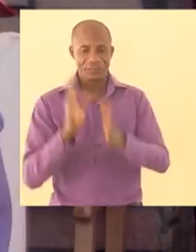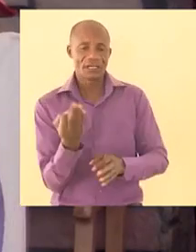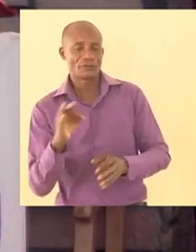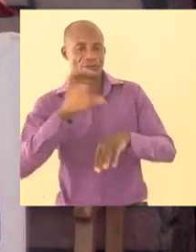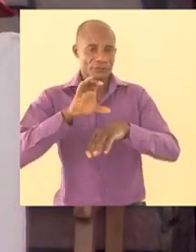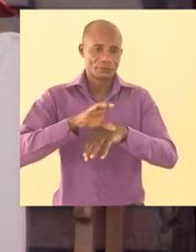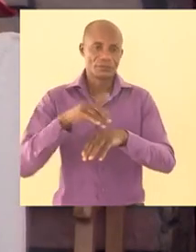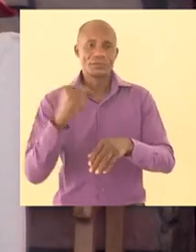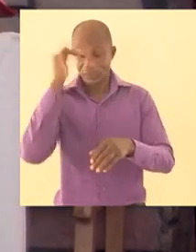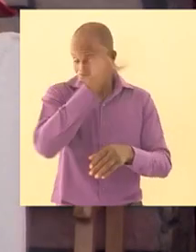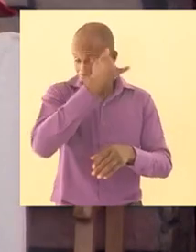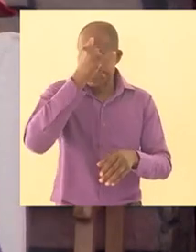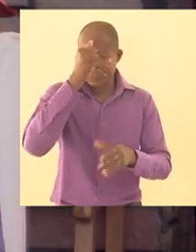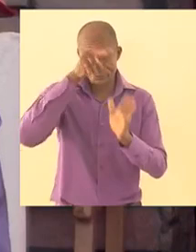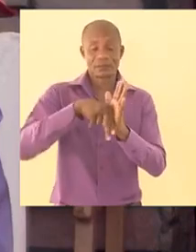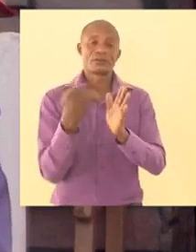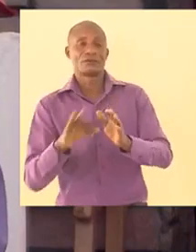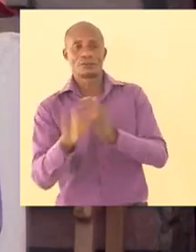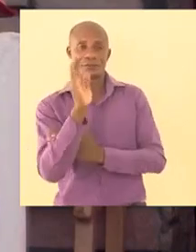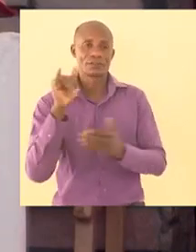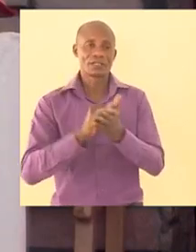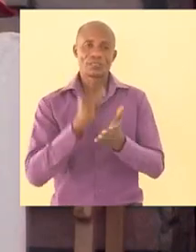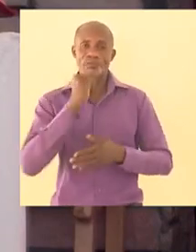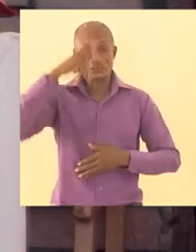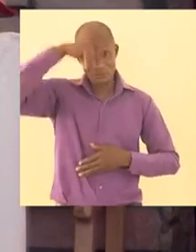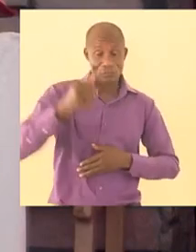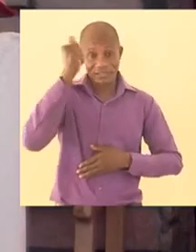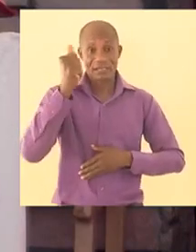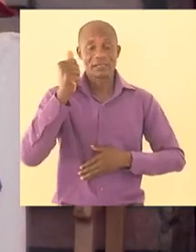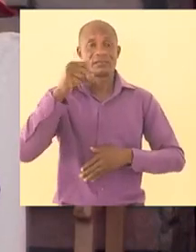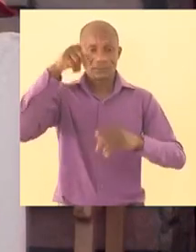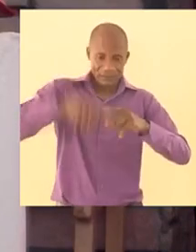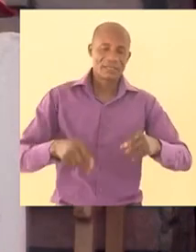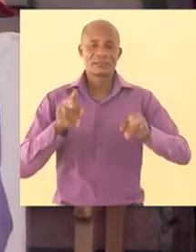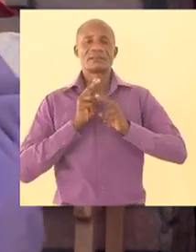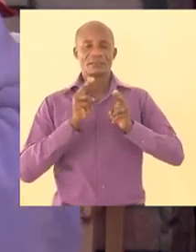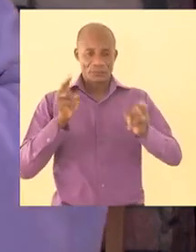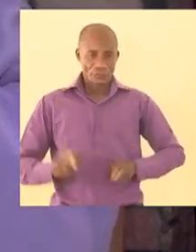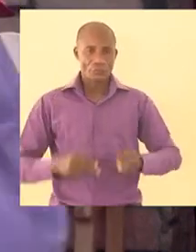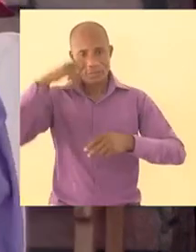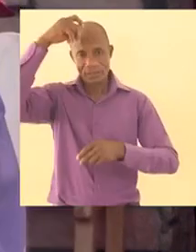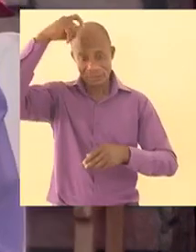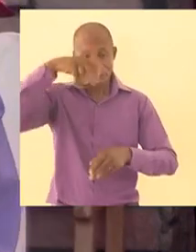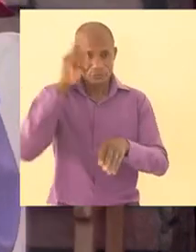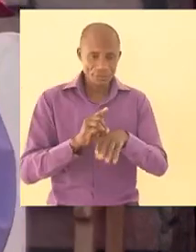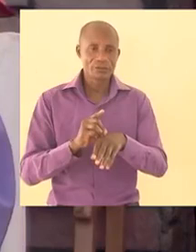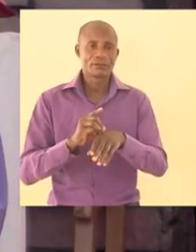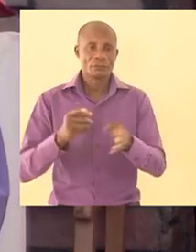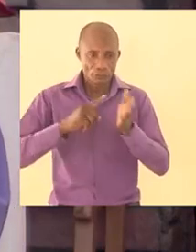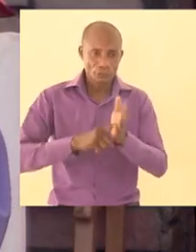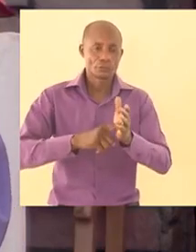The foolishness of God that is wiser than human wisdom should be reflected in the lifestyle